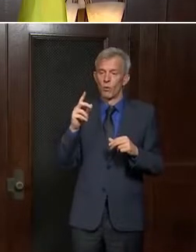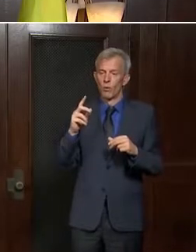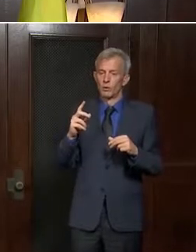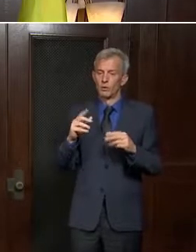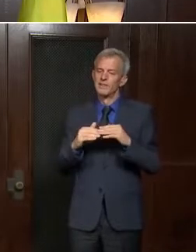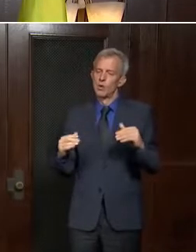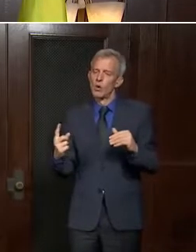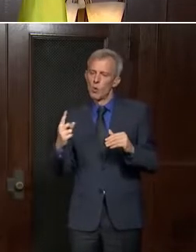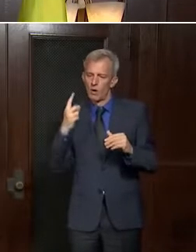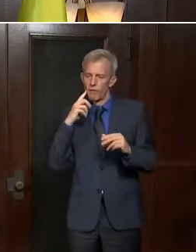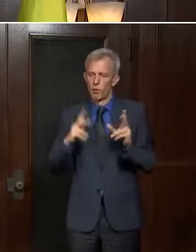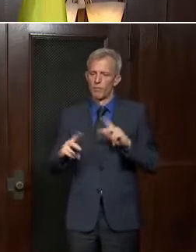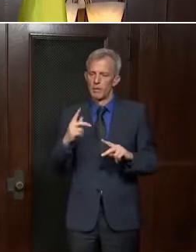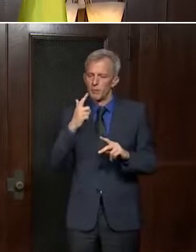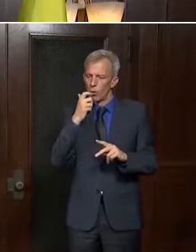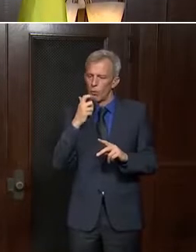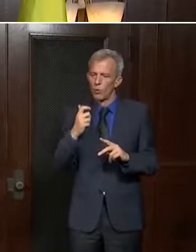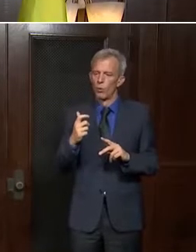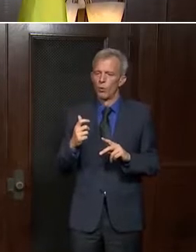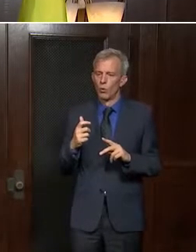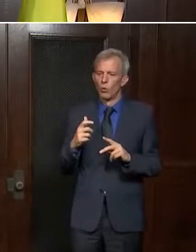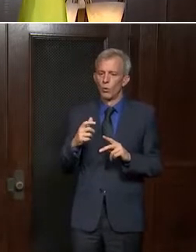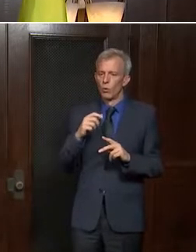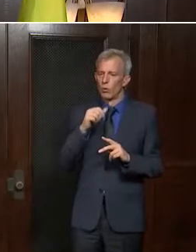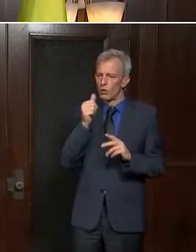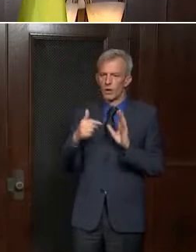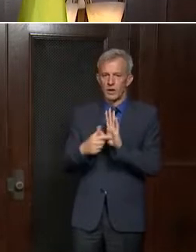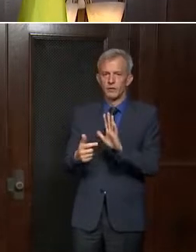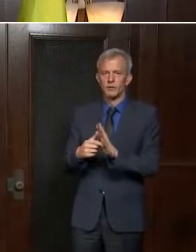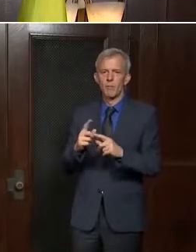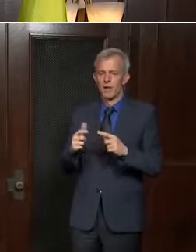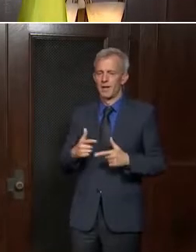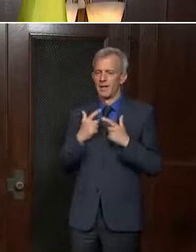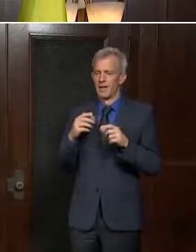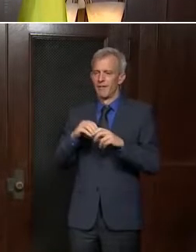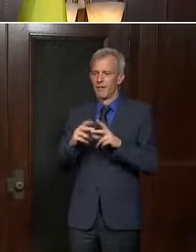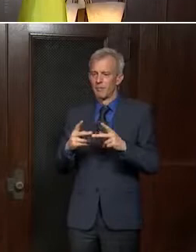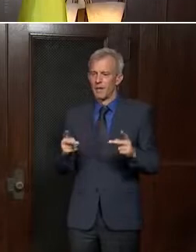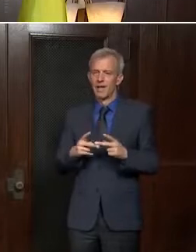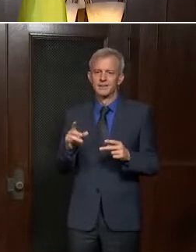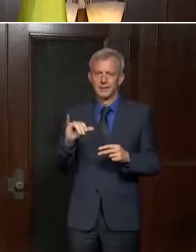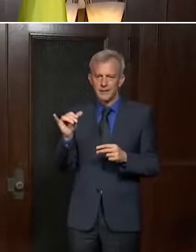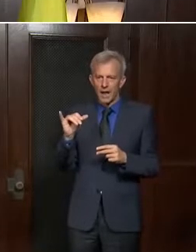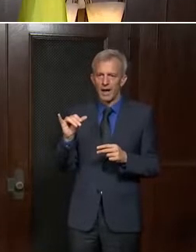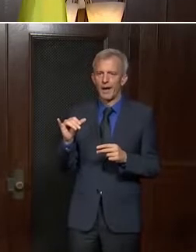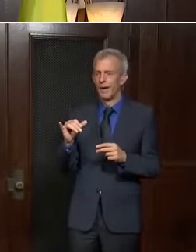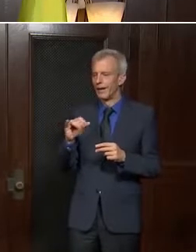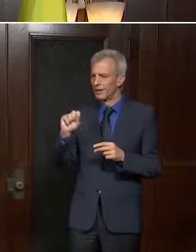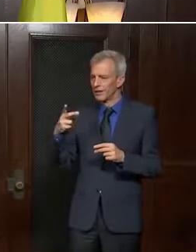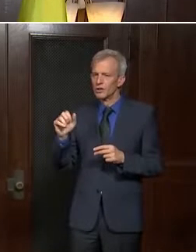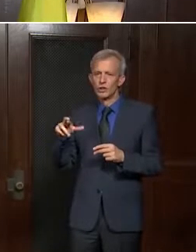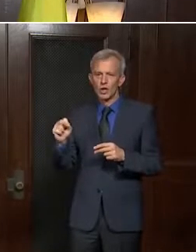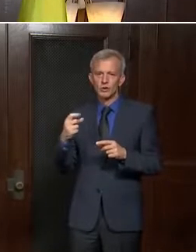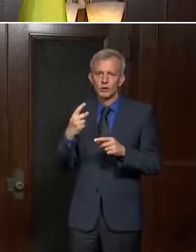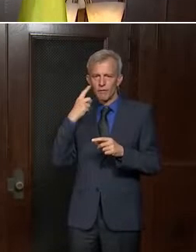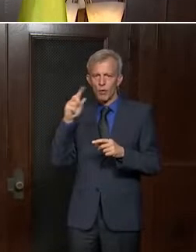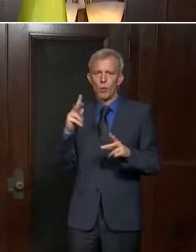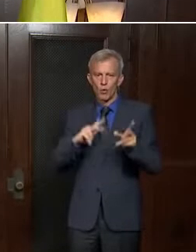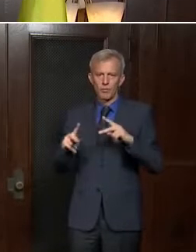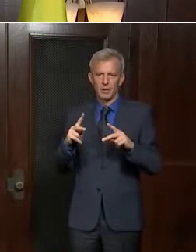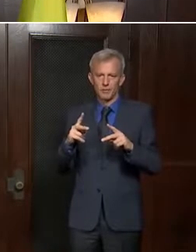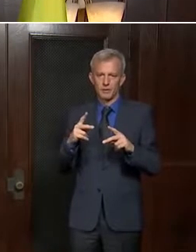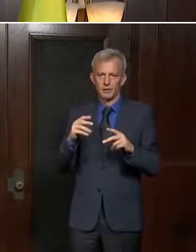live in especially vulnerable places or especially susceptible, like our unhoused population, folks experiencing homelessness.